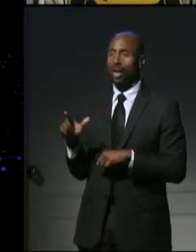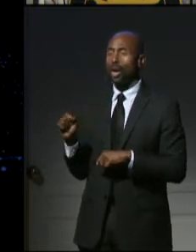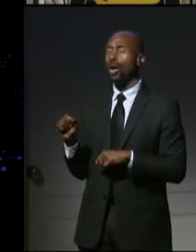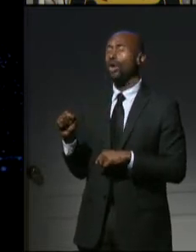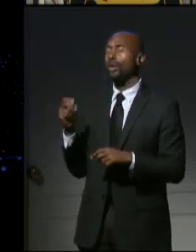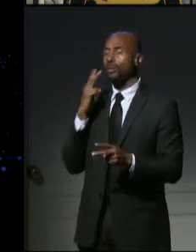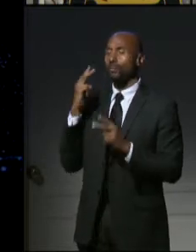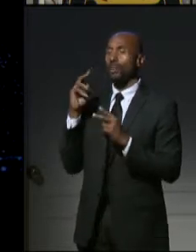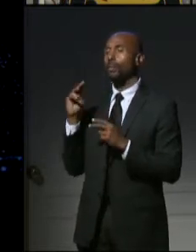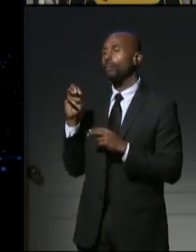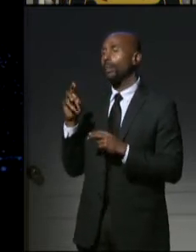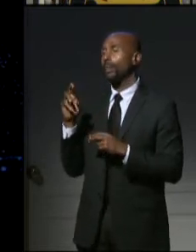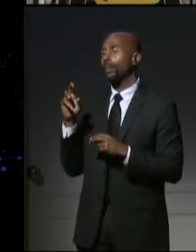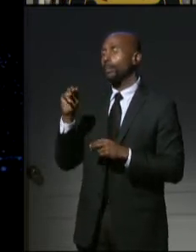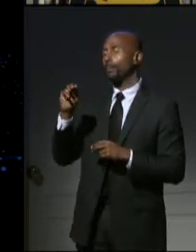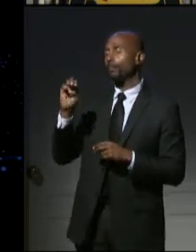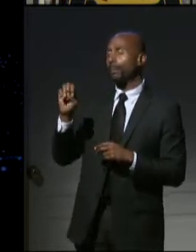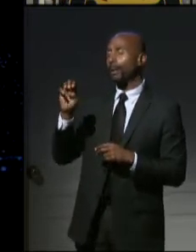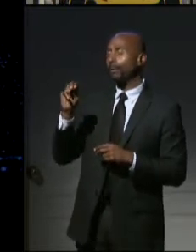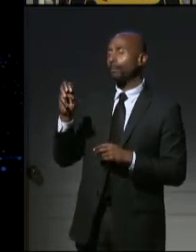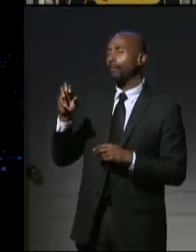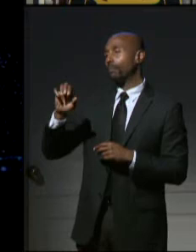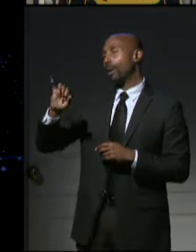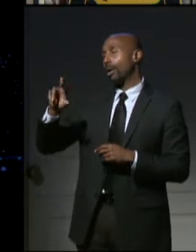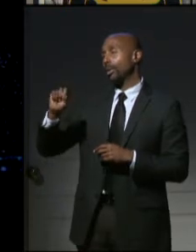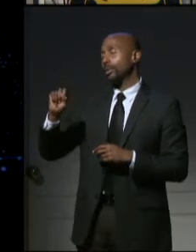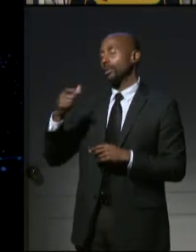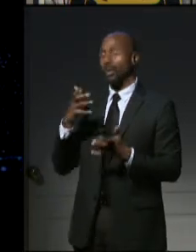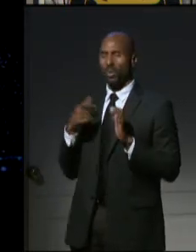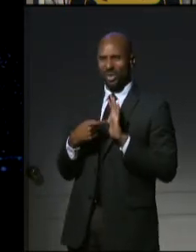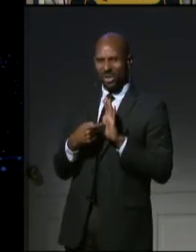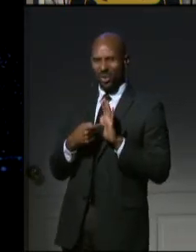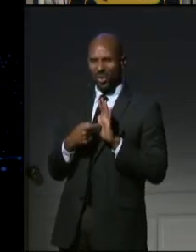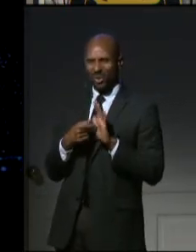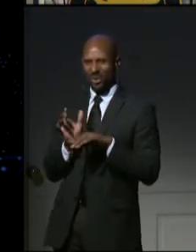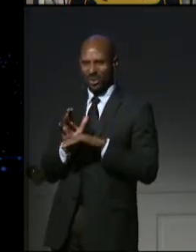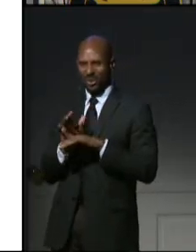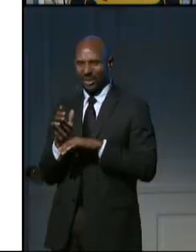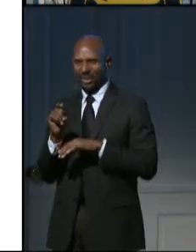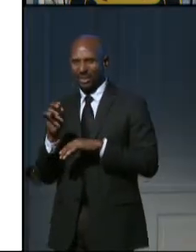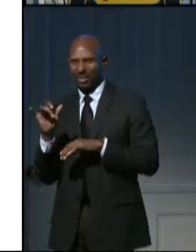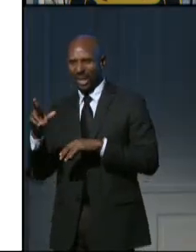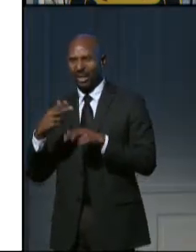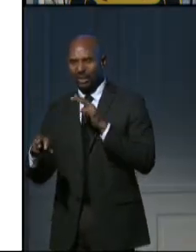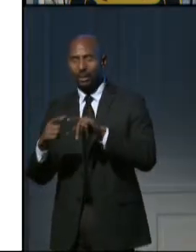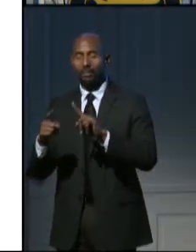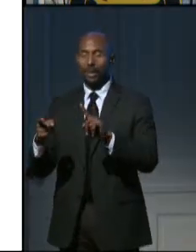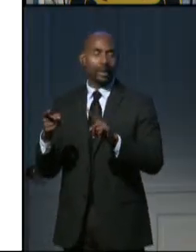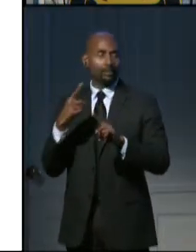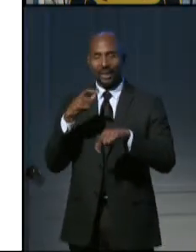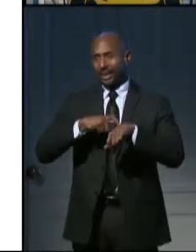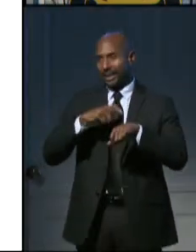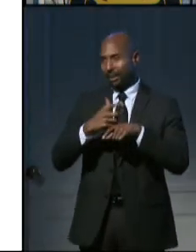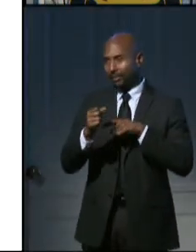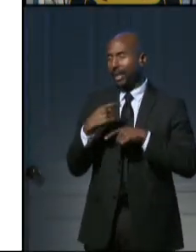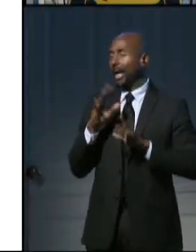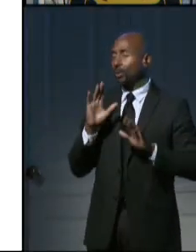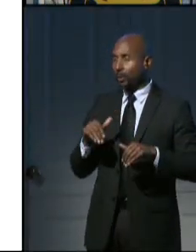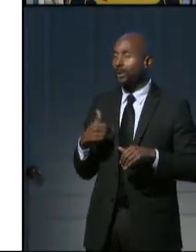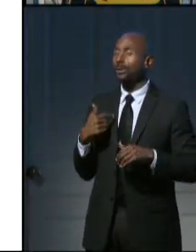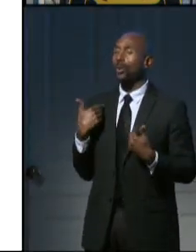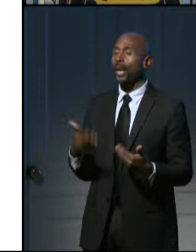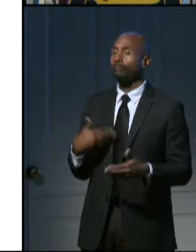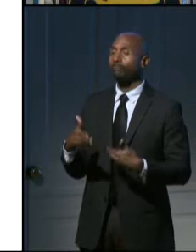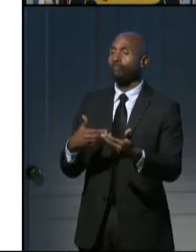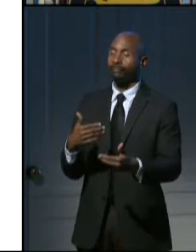memoirs that I was going to show you a trailer of, but I think in the interest of time, I will move on and